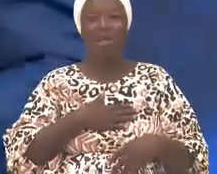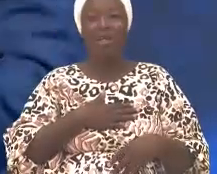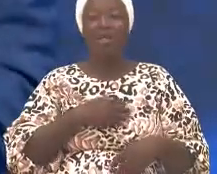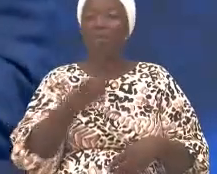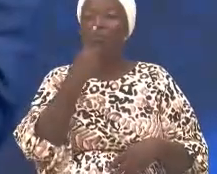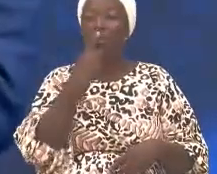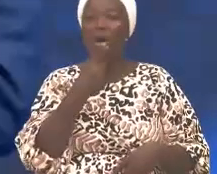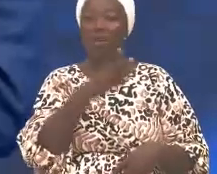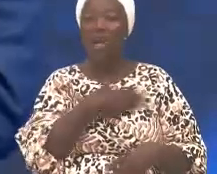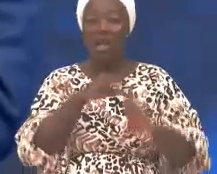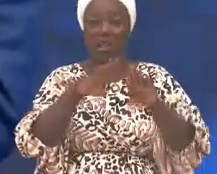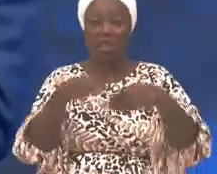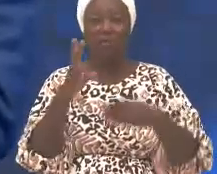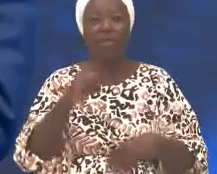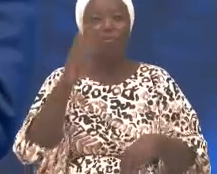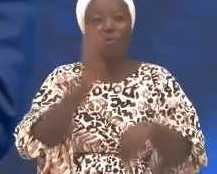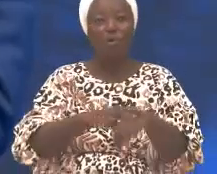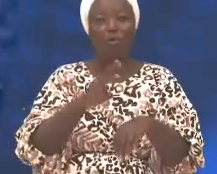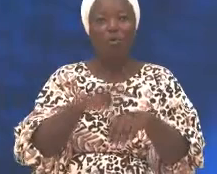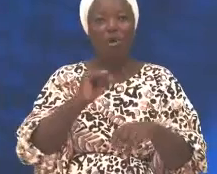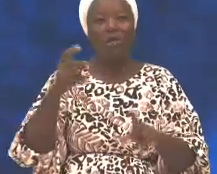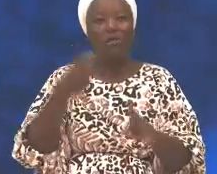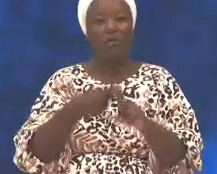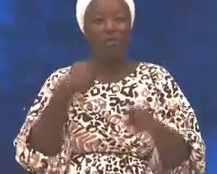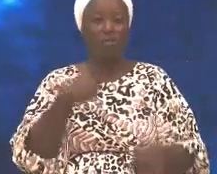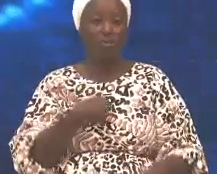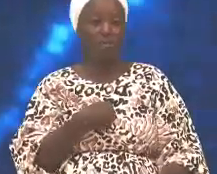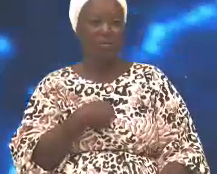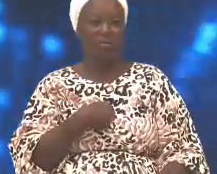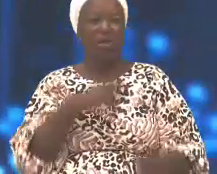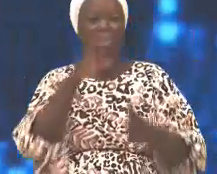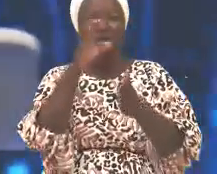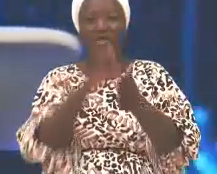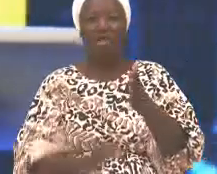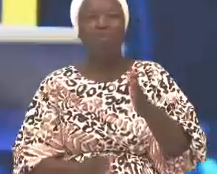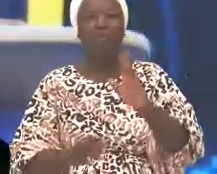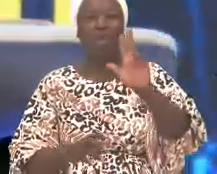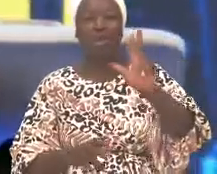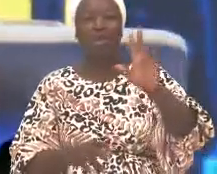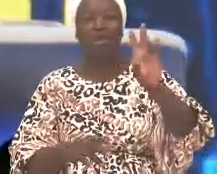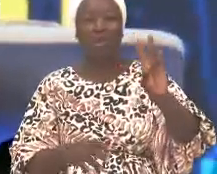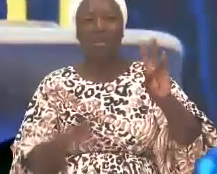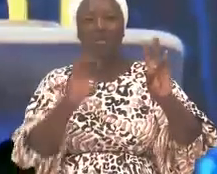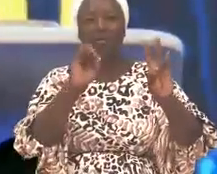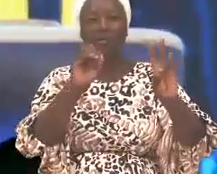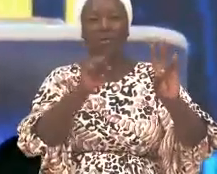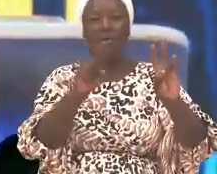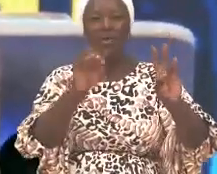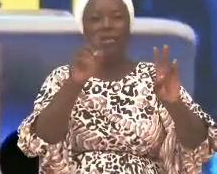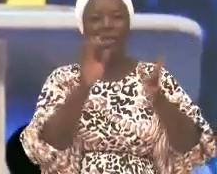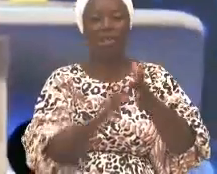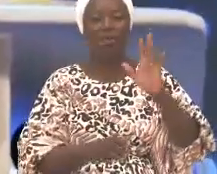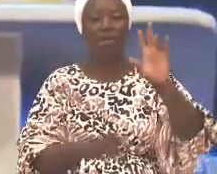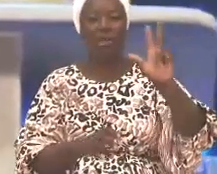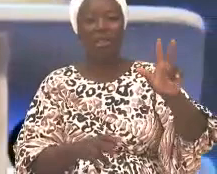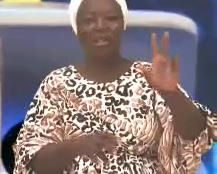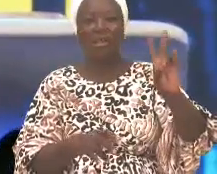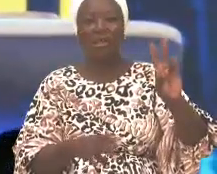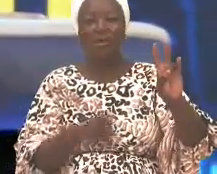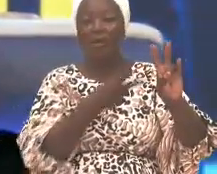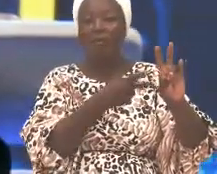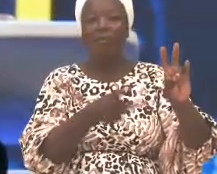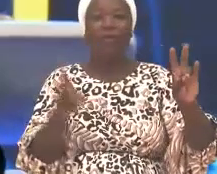them warning from me. Chapter 37, Ezekiel 37, we're looking at verse